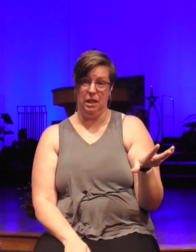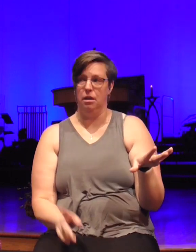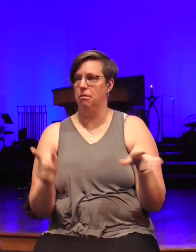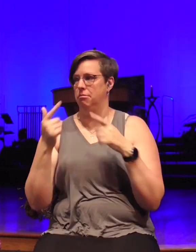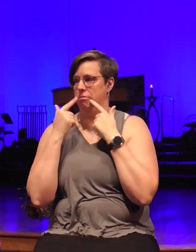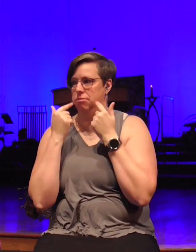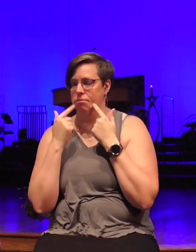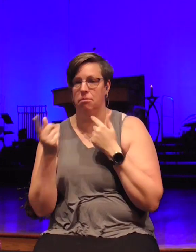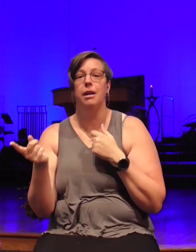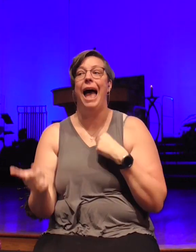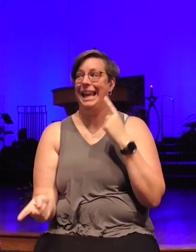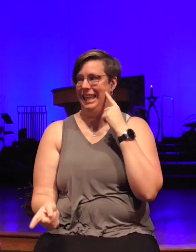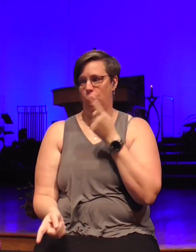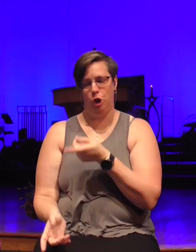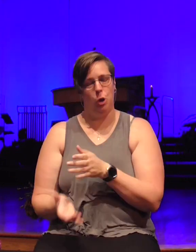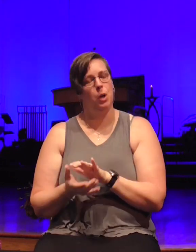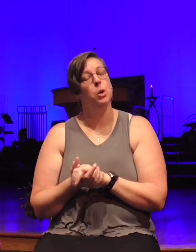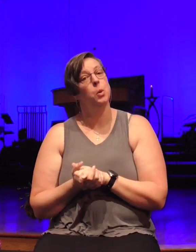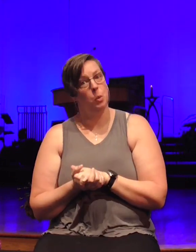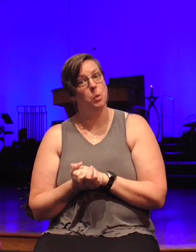Yeah, I hear you, Jim.